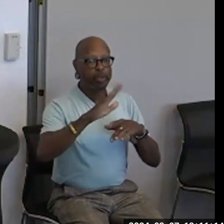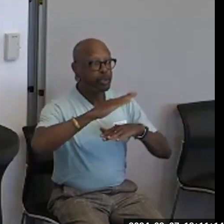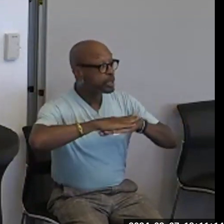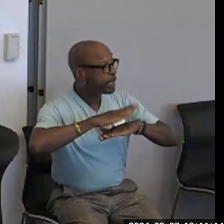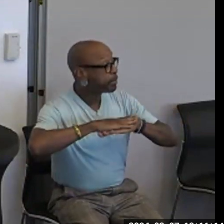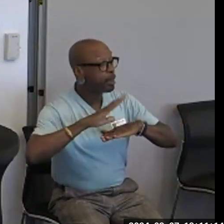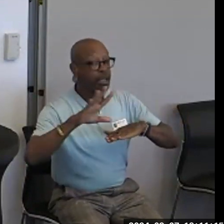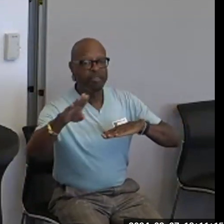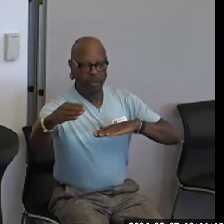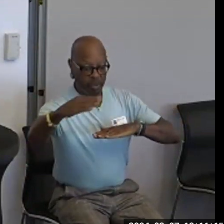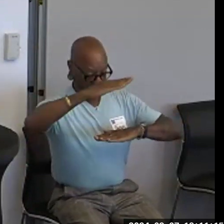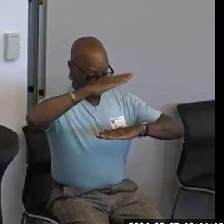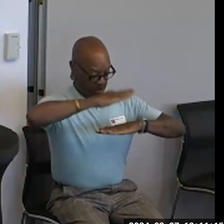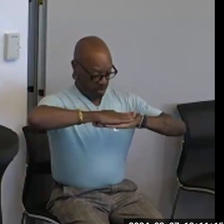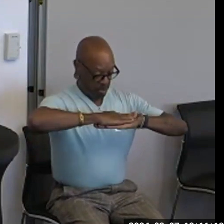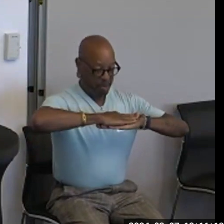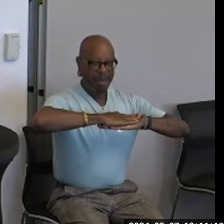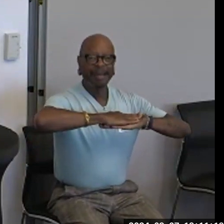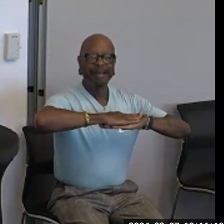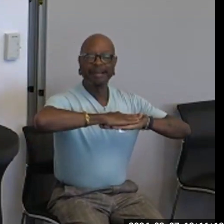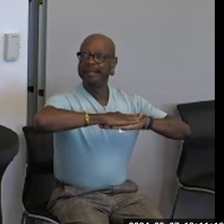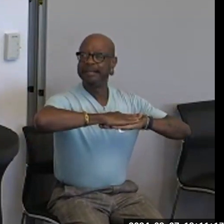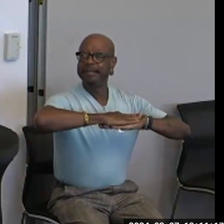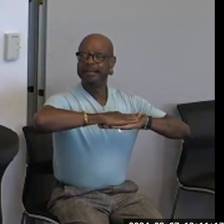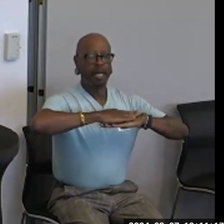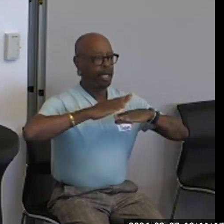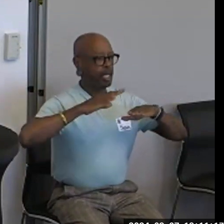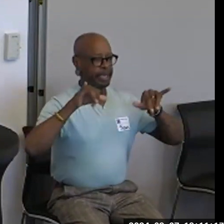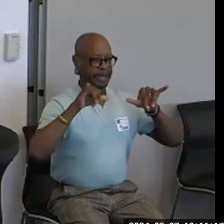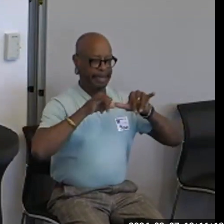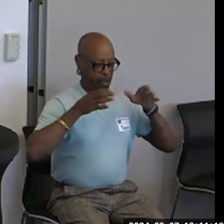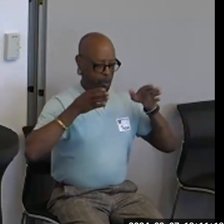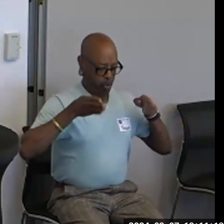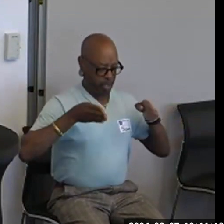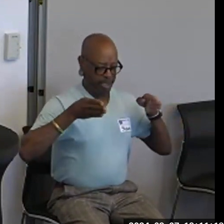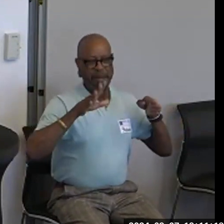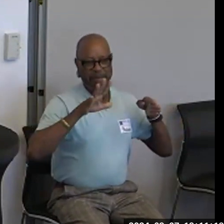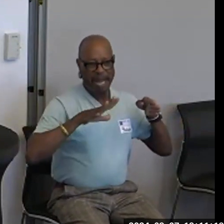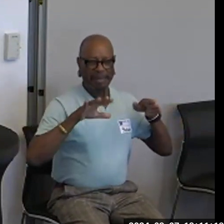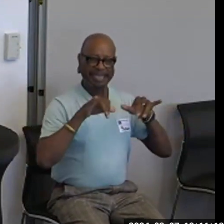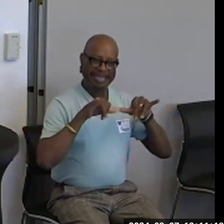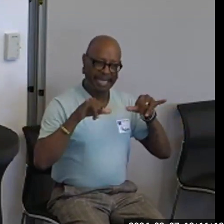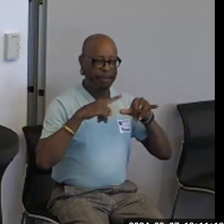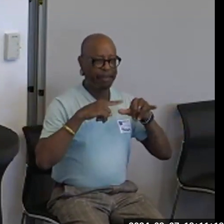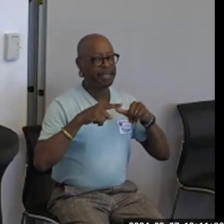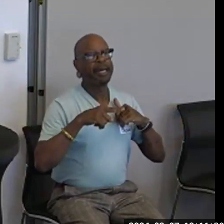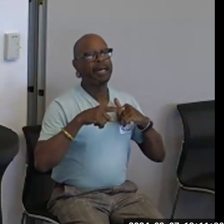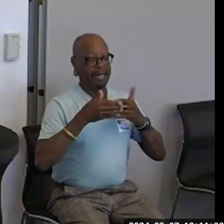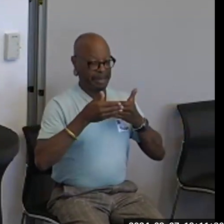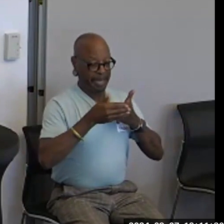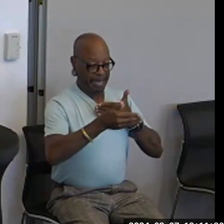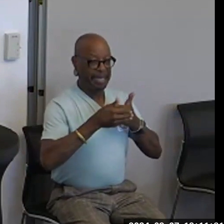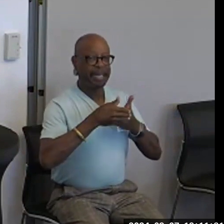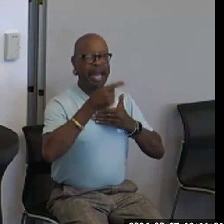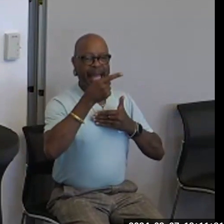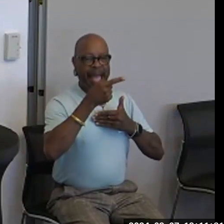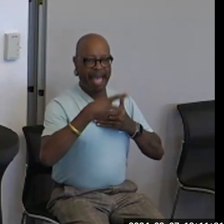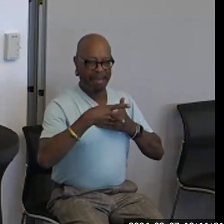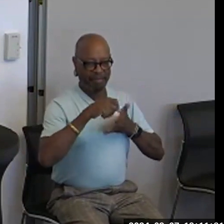of this, the width would be about the same, but the height is about half a page, because